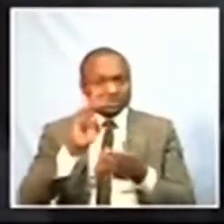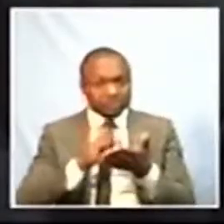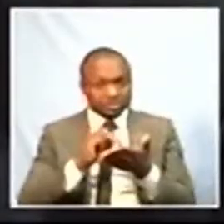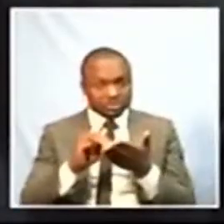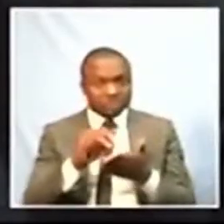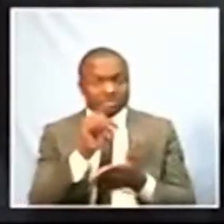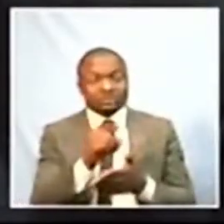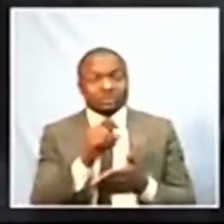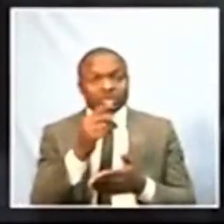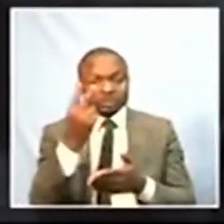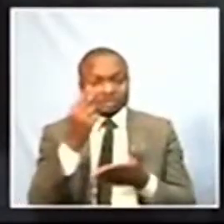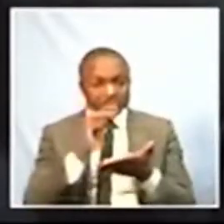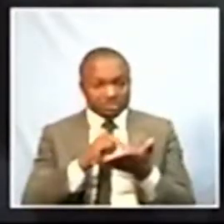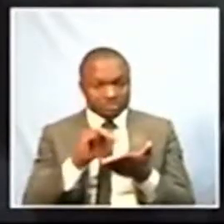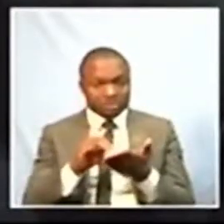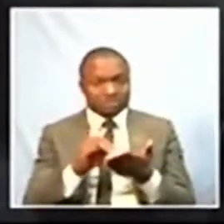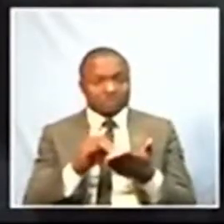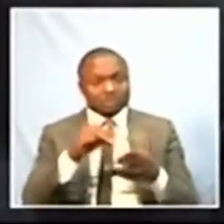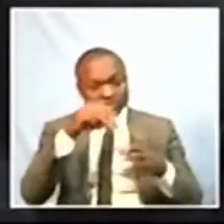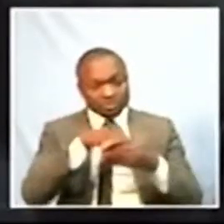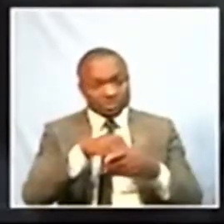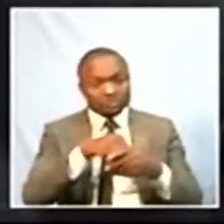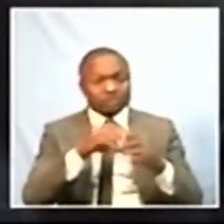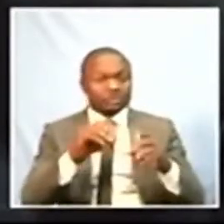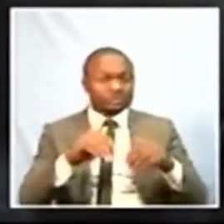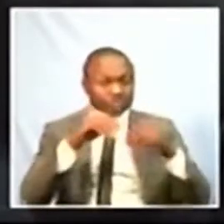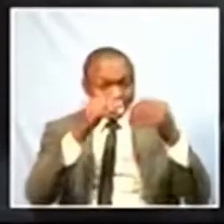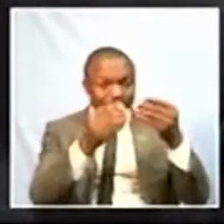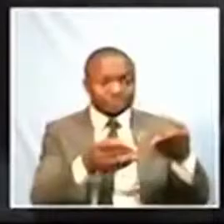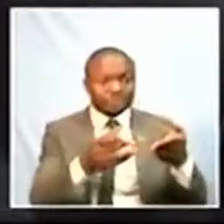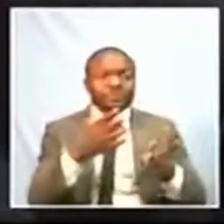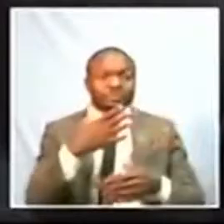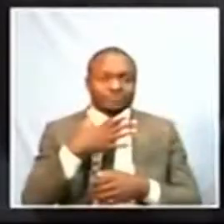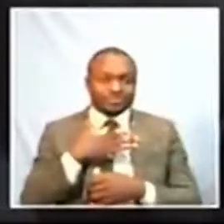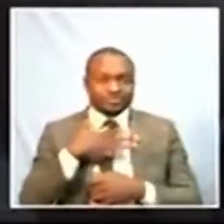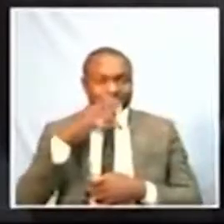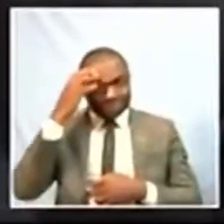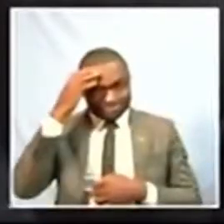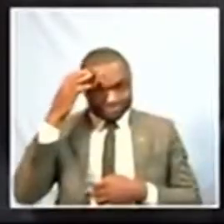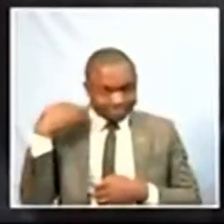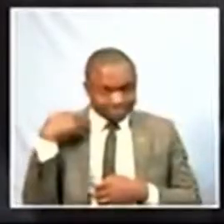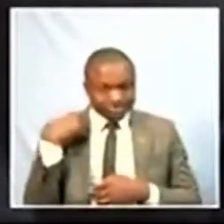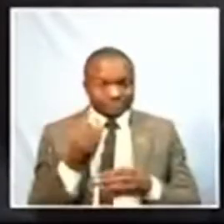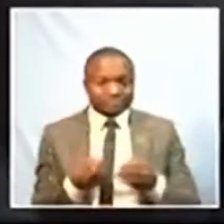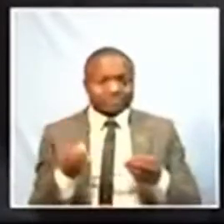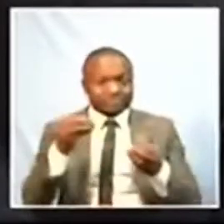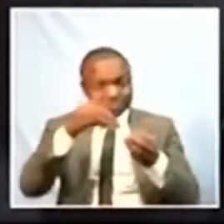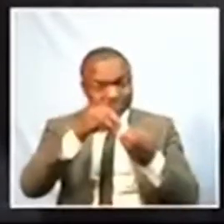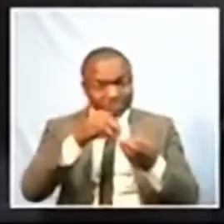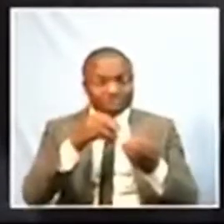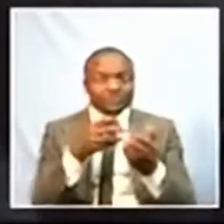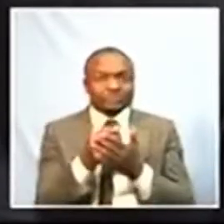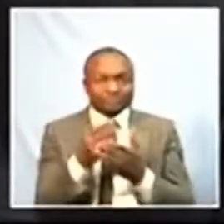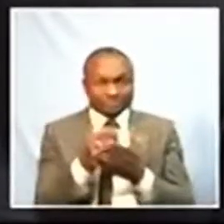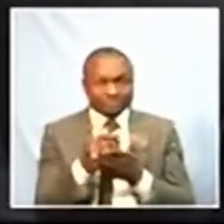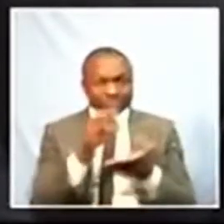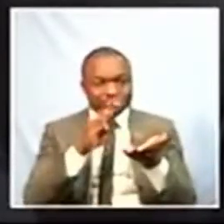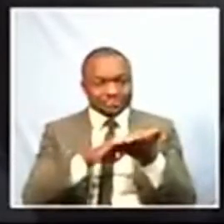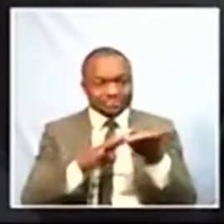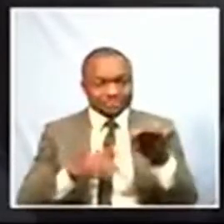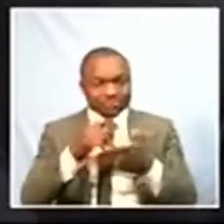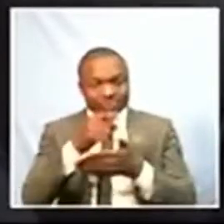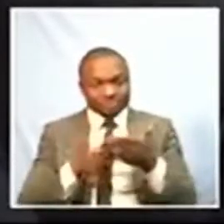that was seated in my handover note, which is in my office. Then the additional fund, I believe, is what